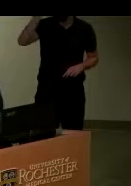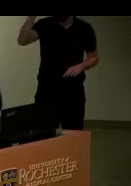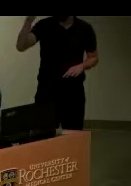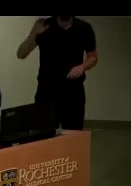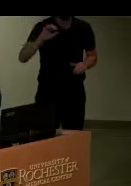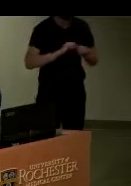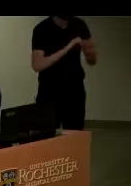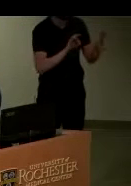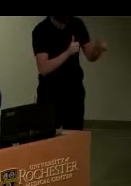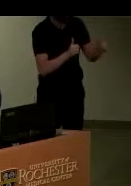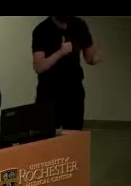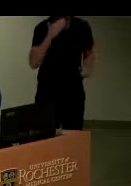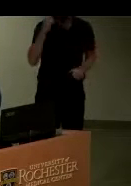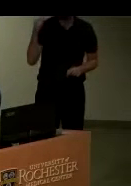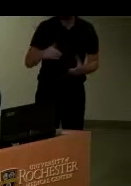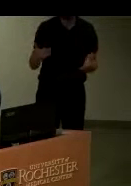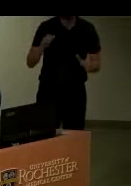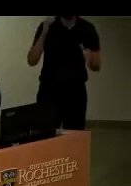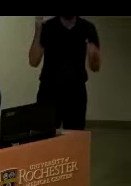you for being here.